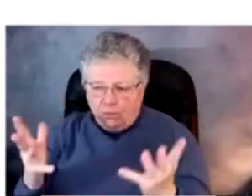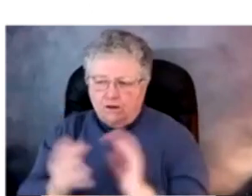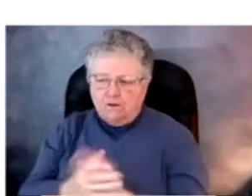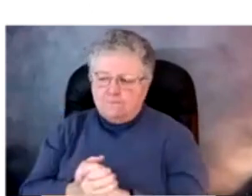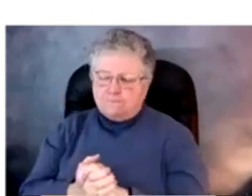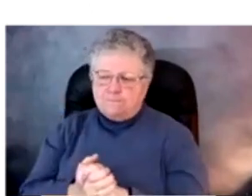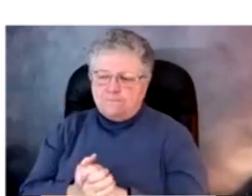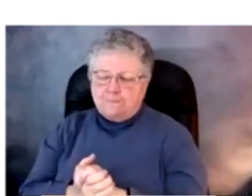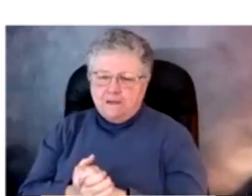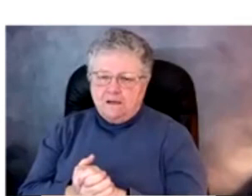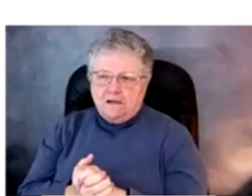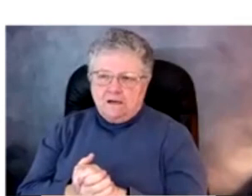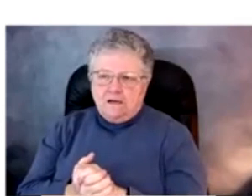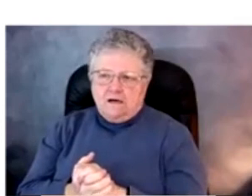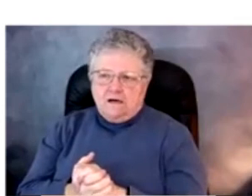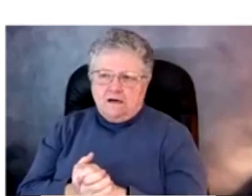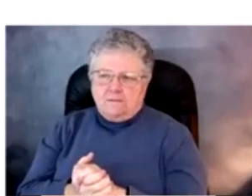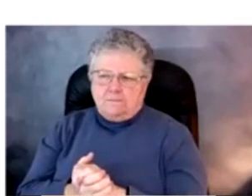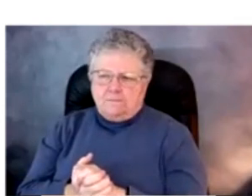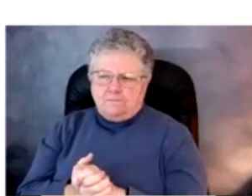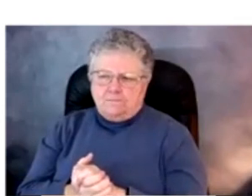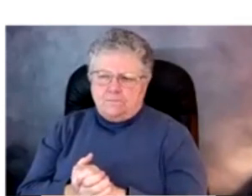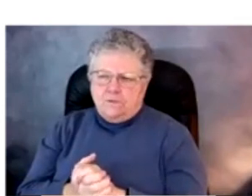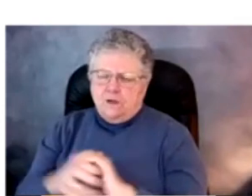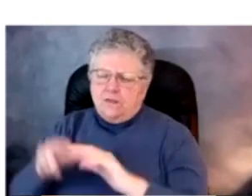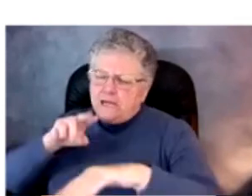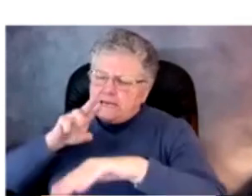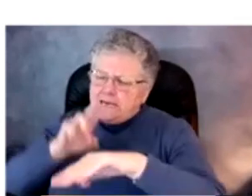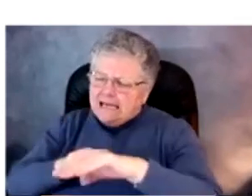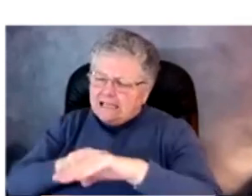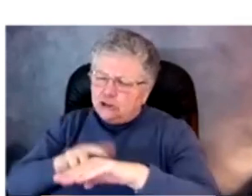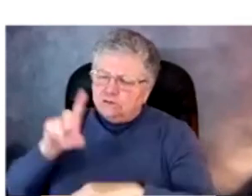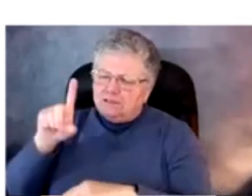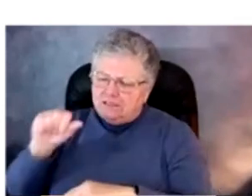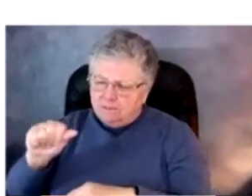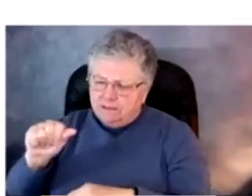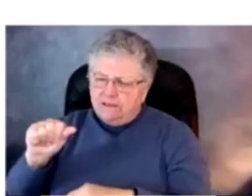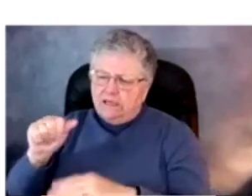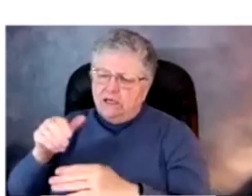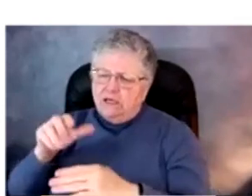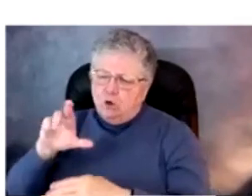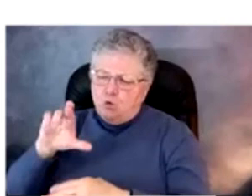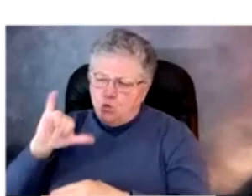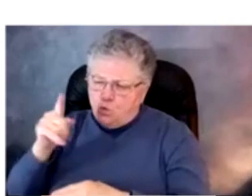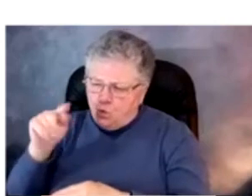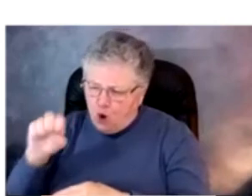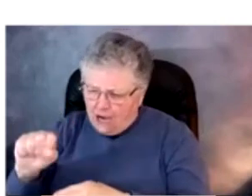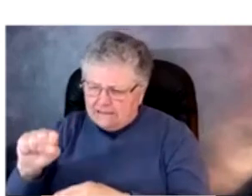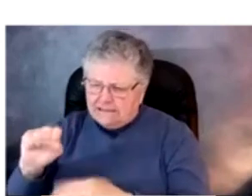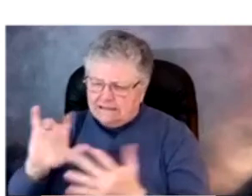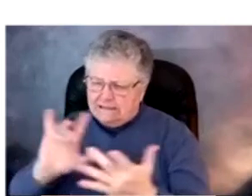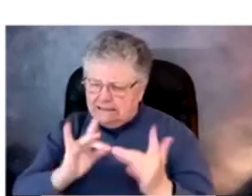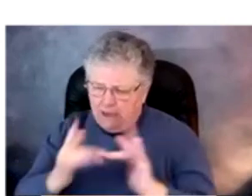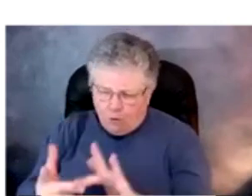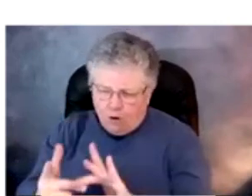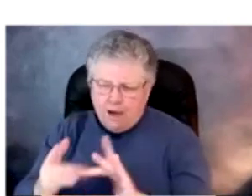PNA, the National Disability Rights Network, I think I just got that. I think that's the right